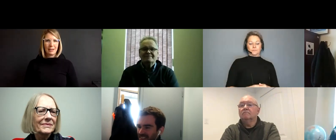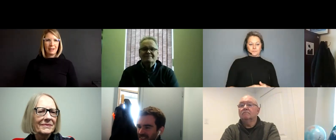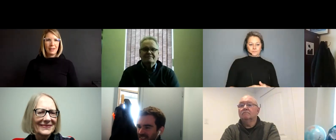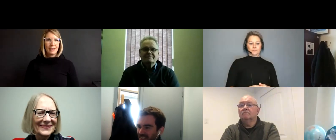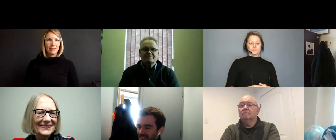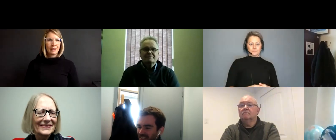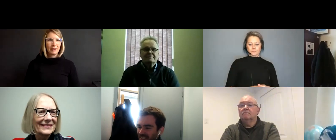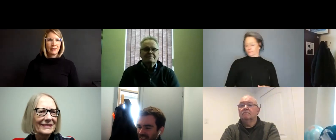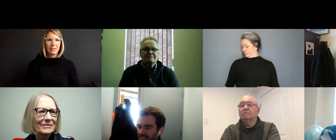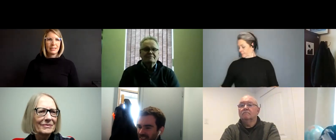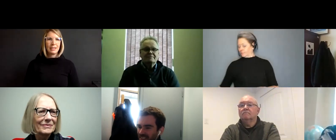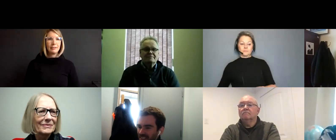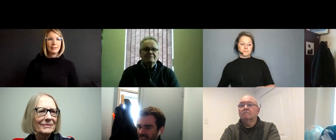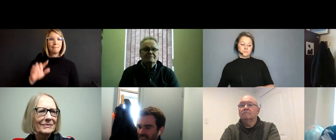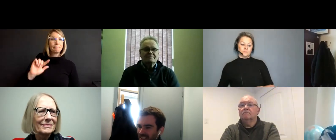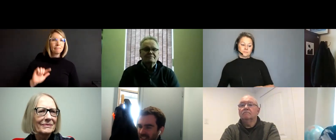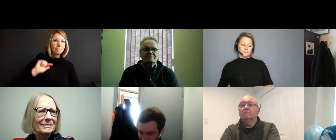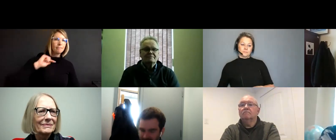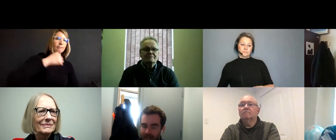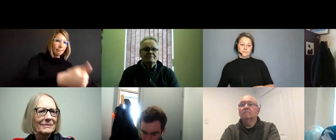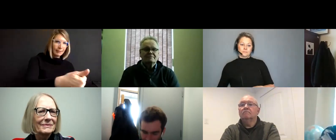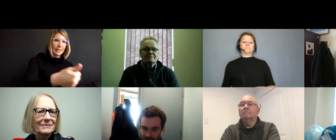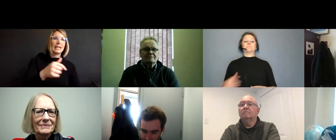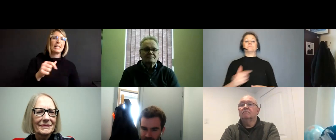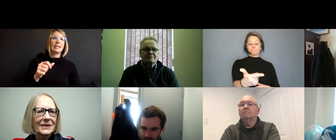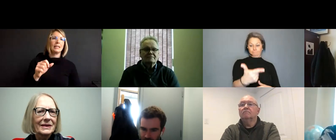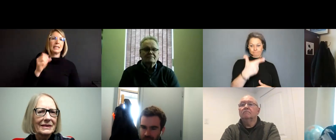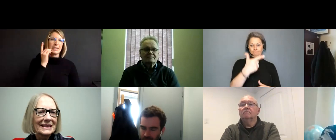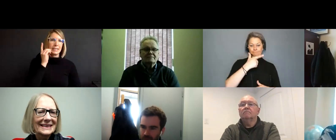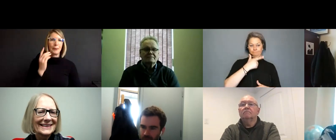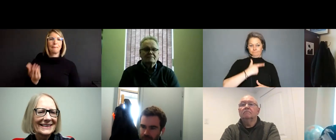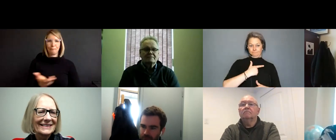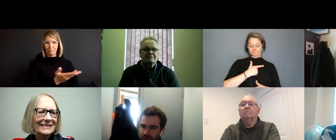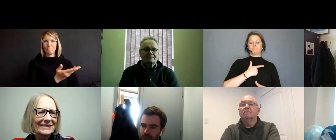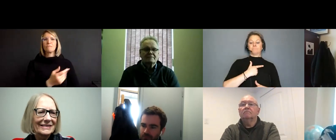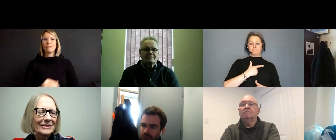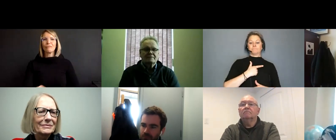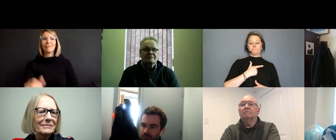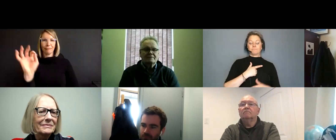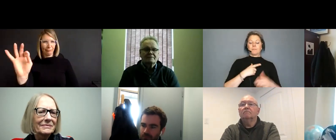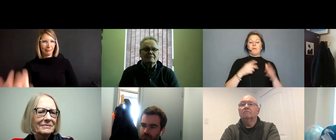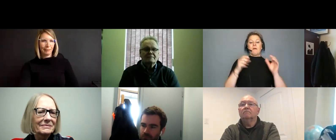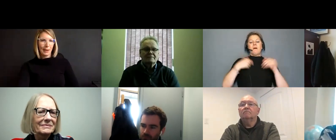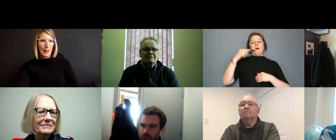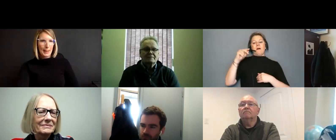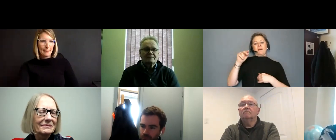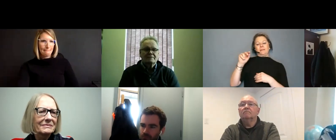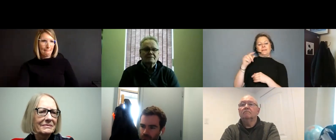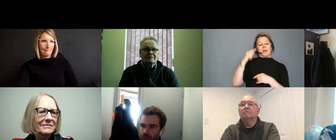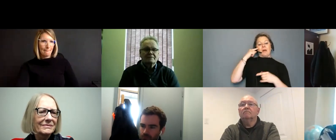that clear, Henry and Steve? Again, I think we have a lot of work to do to